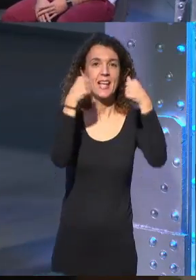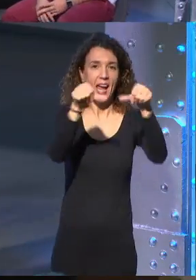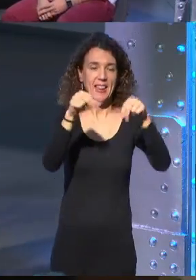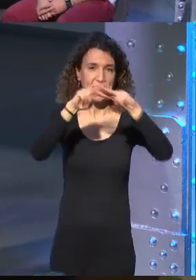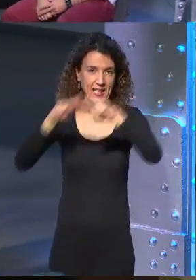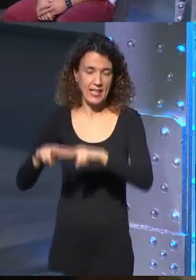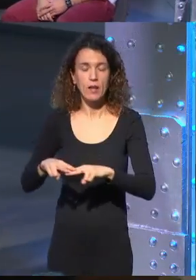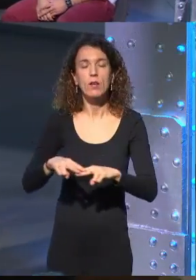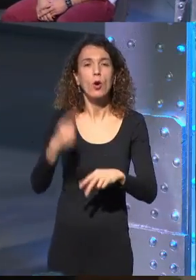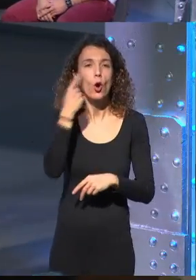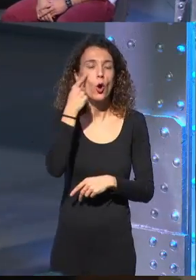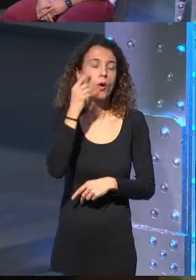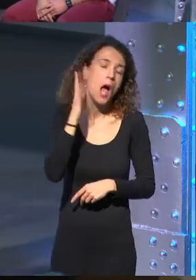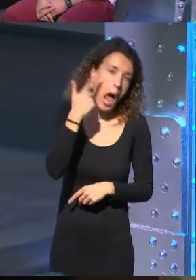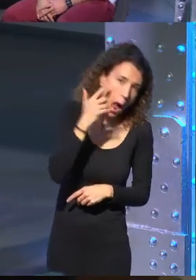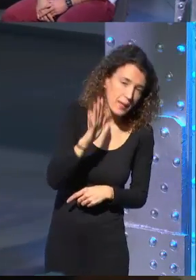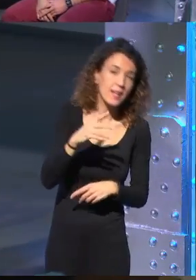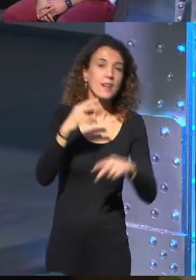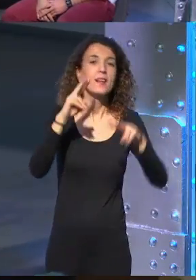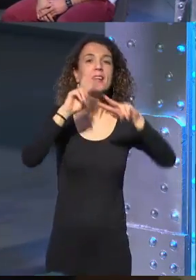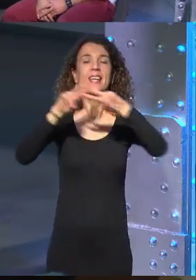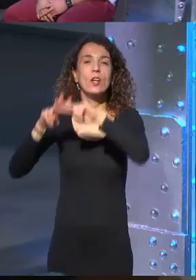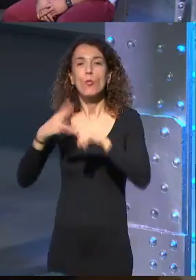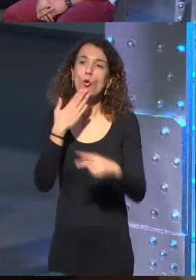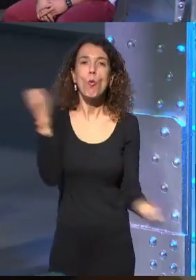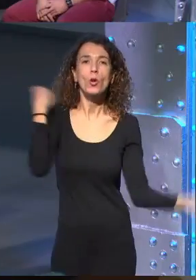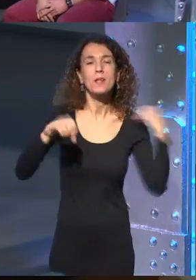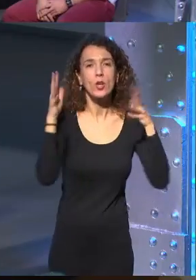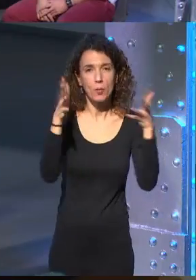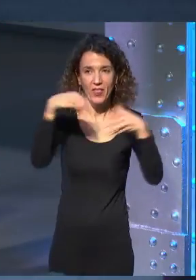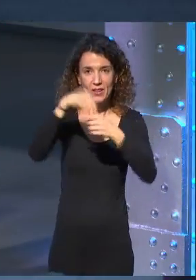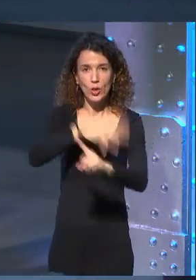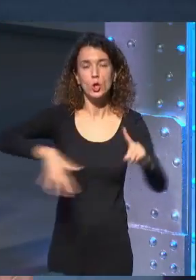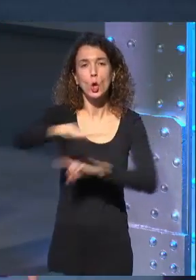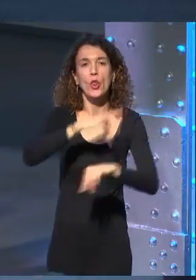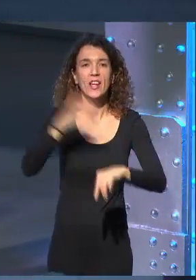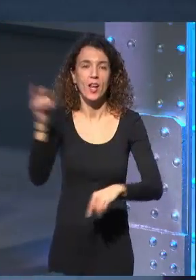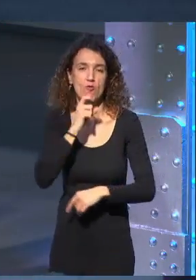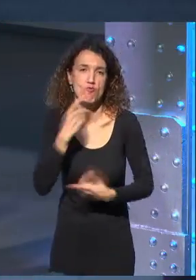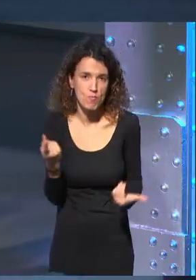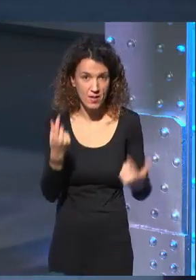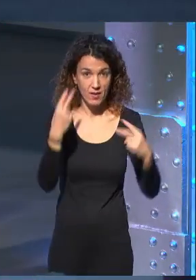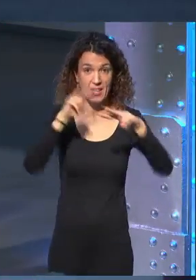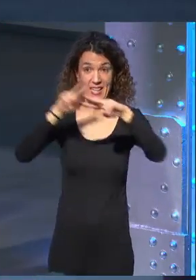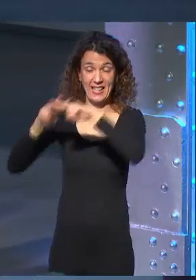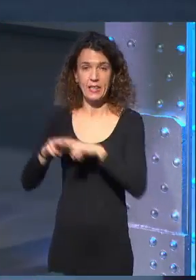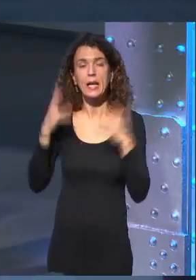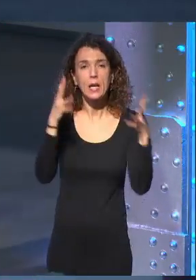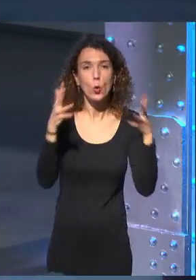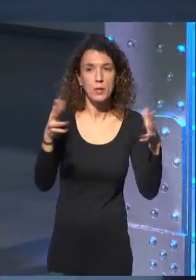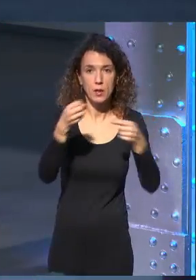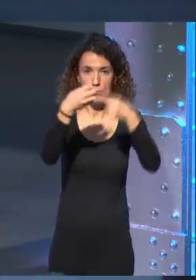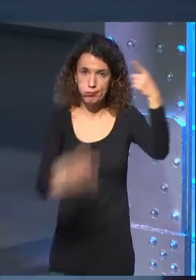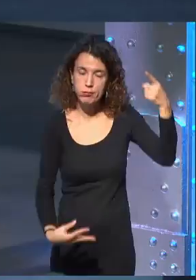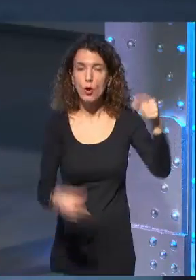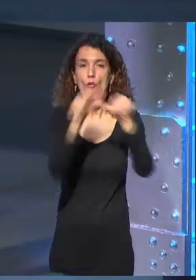Okay, that was not my question, but what do you think the netiquette is? It rings a bell, but I don't know what it is. Netiquette is the recommended behaviors